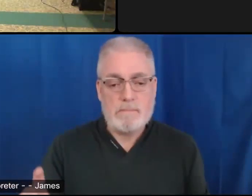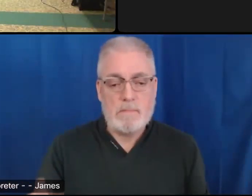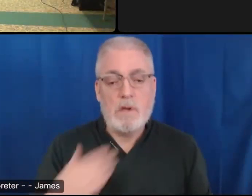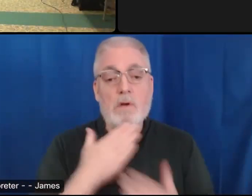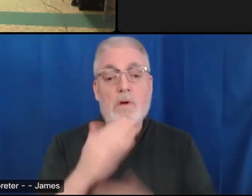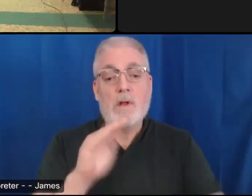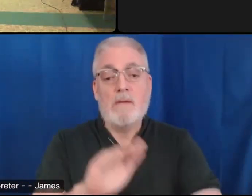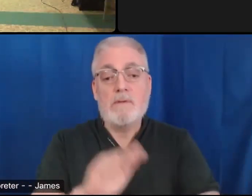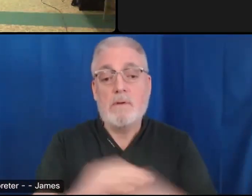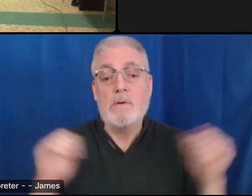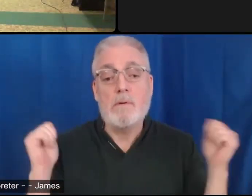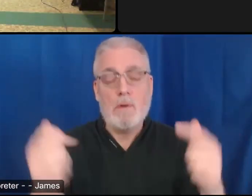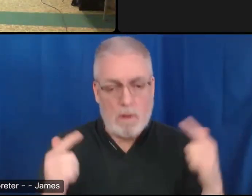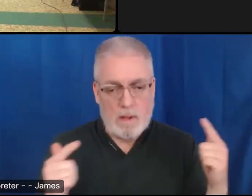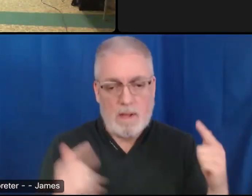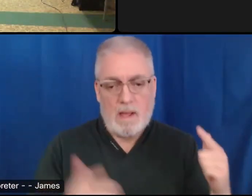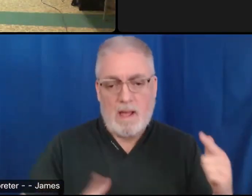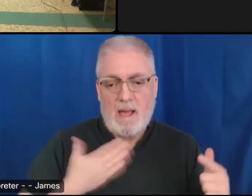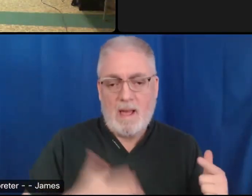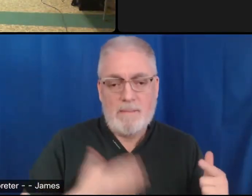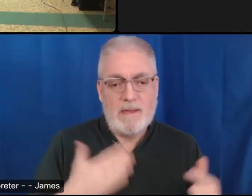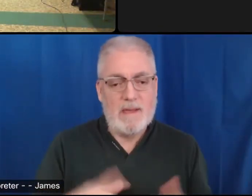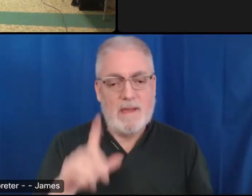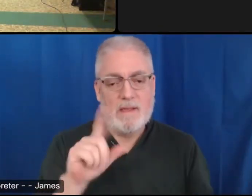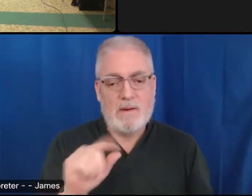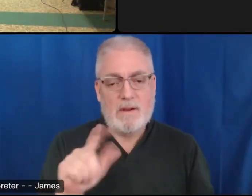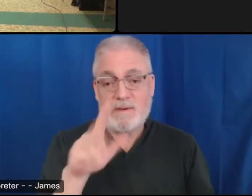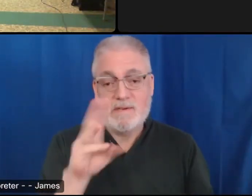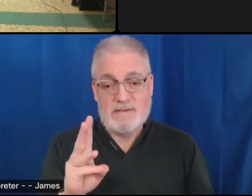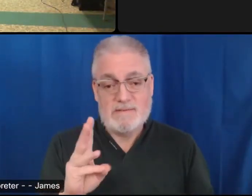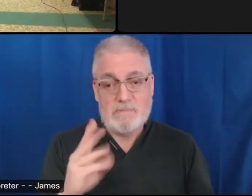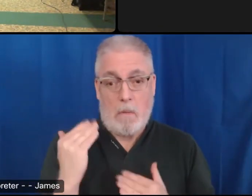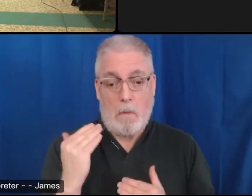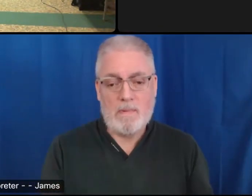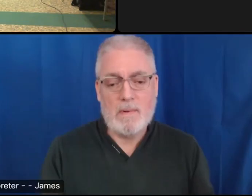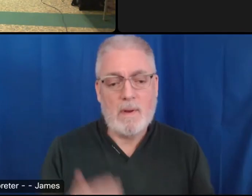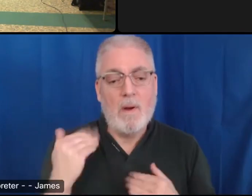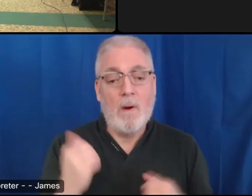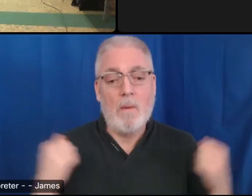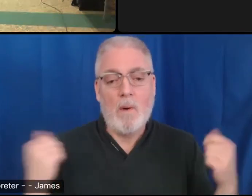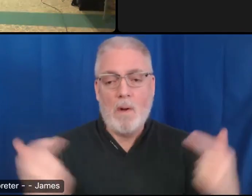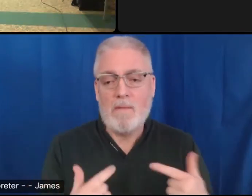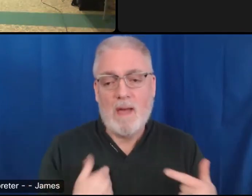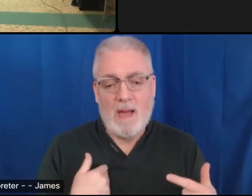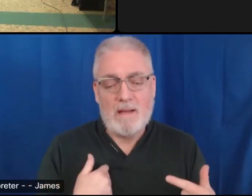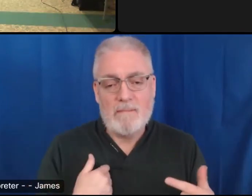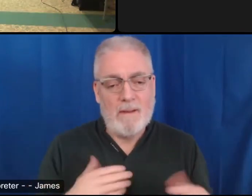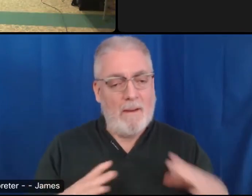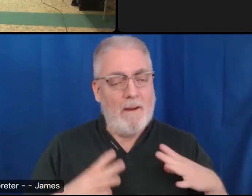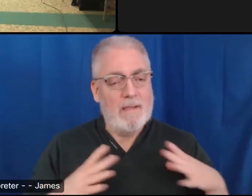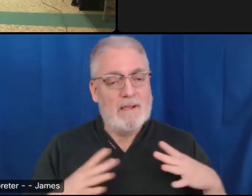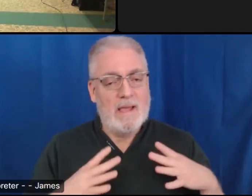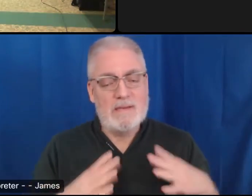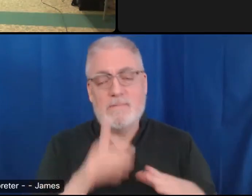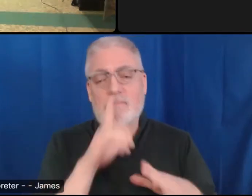Good afternoon, everyone. Happy 2026, we hope. Hope everybody had peaceful holidays.